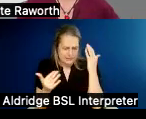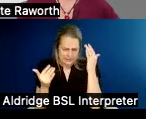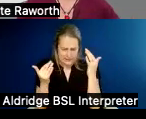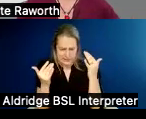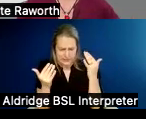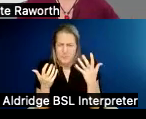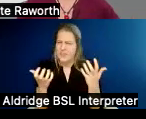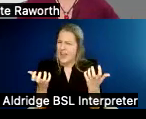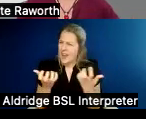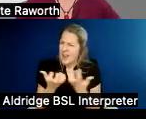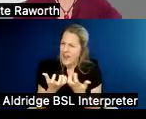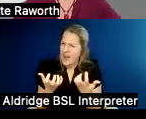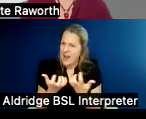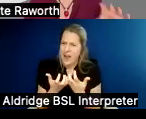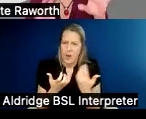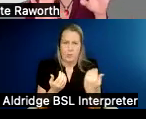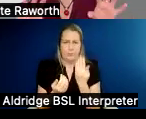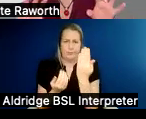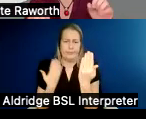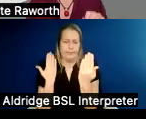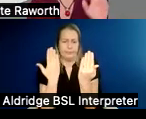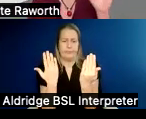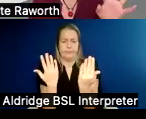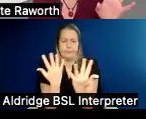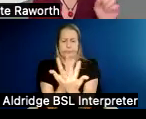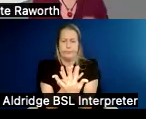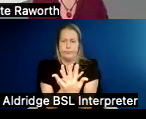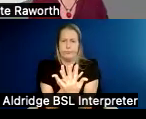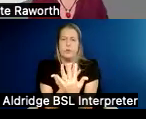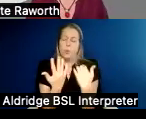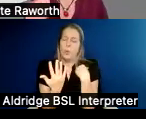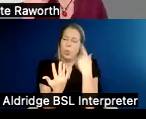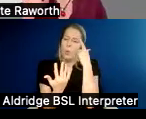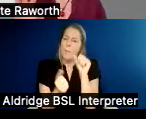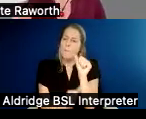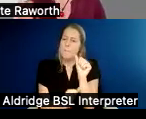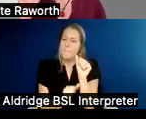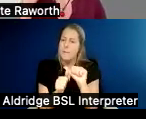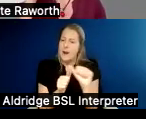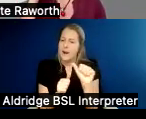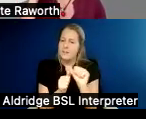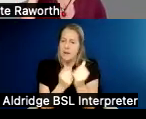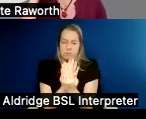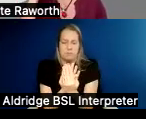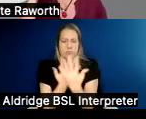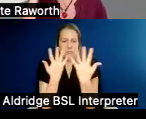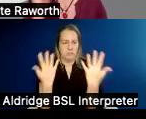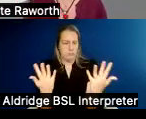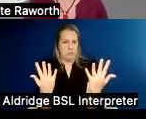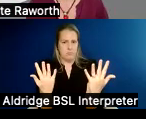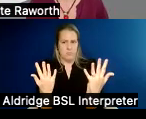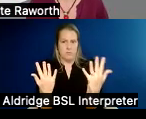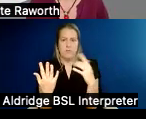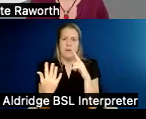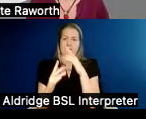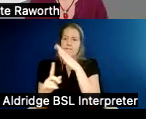two dimensions. And so we drew them separately. There's the social foundation and there's the environmental ceiling, as I called it in